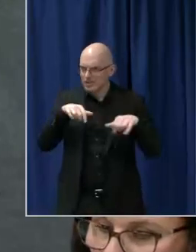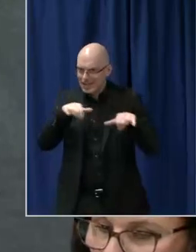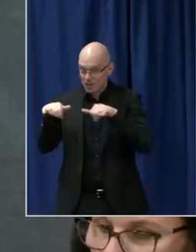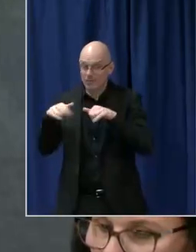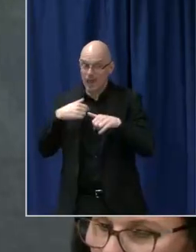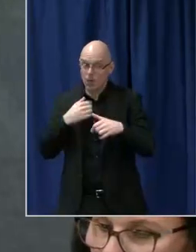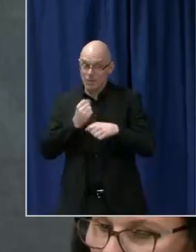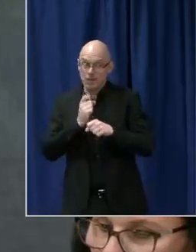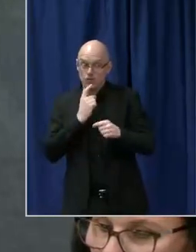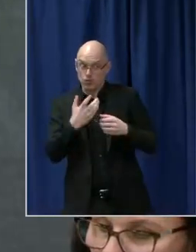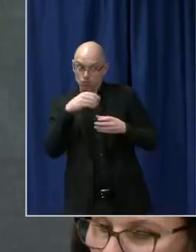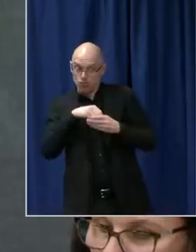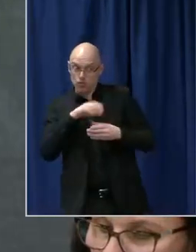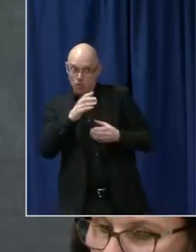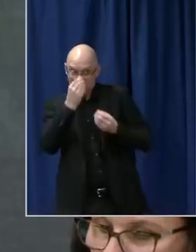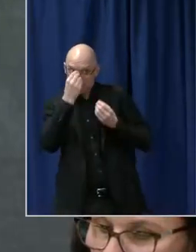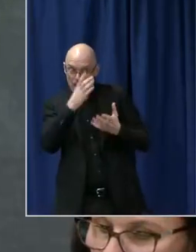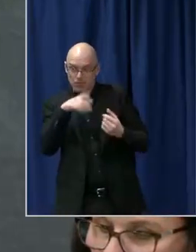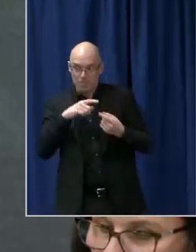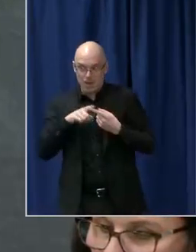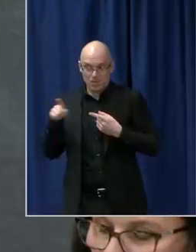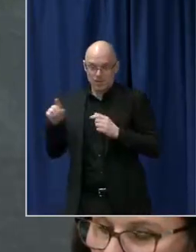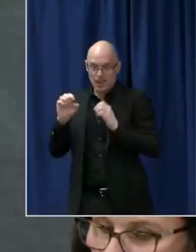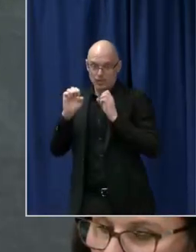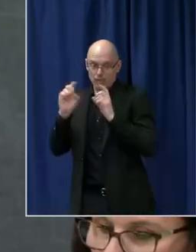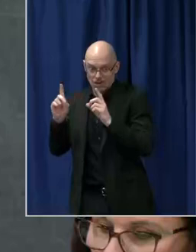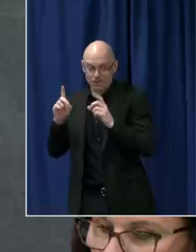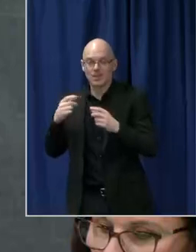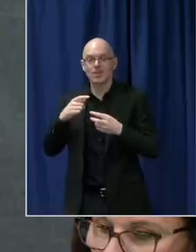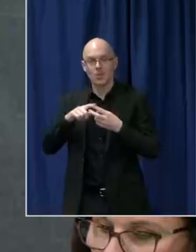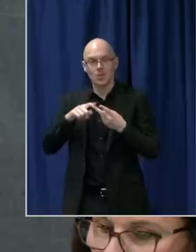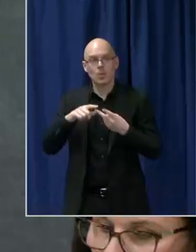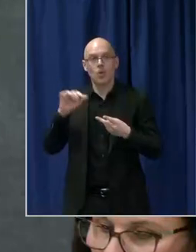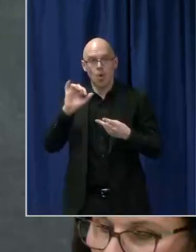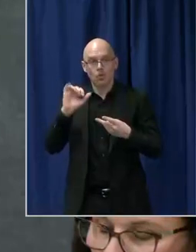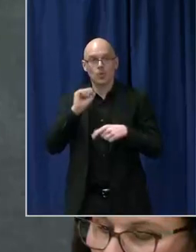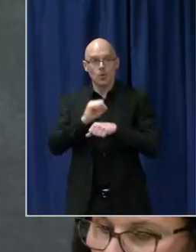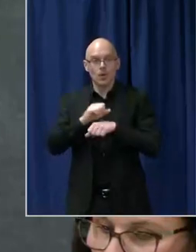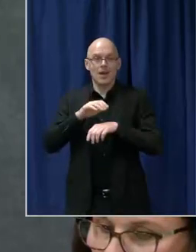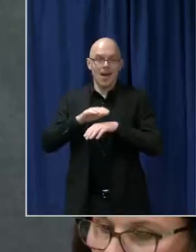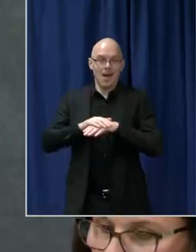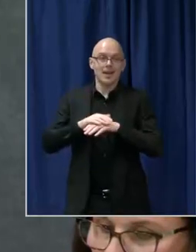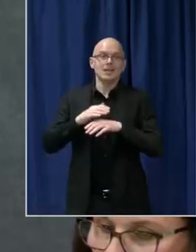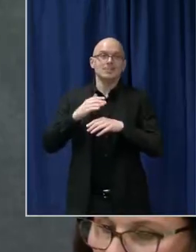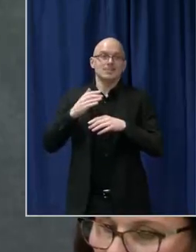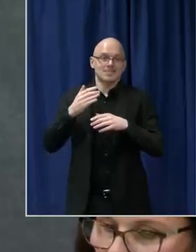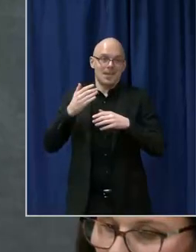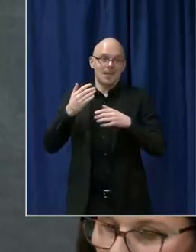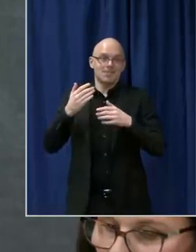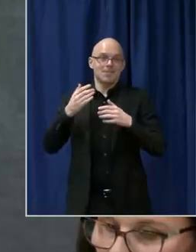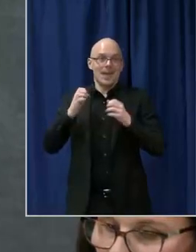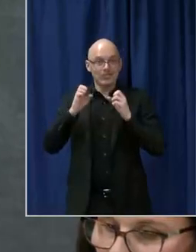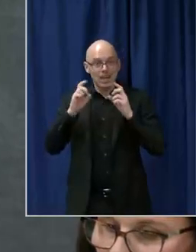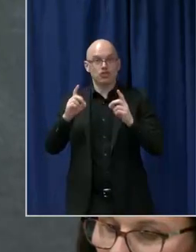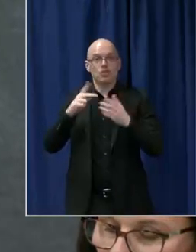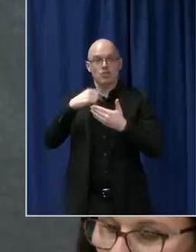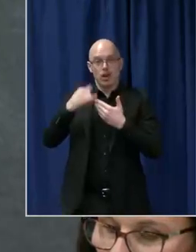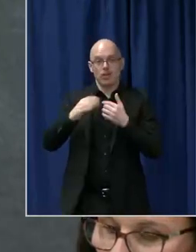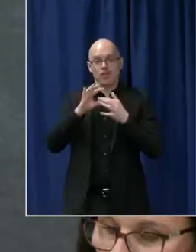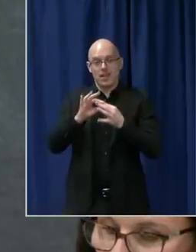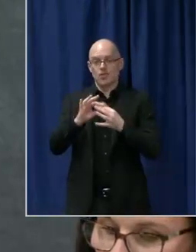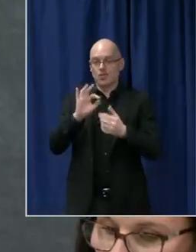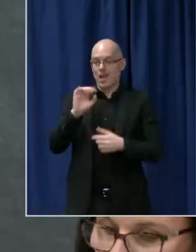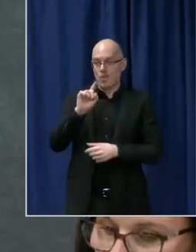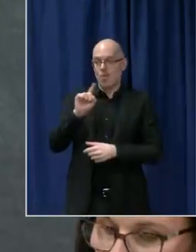some educational projects related to 911. I think it's really important to be an advocate in your community and in your